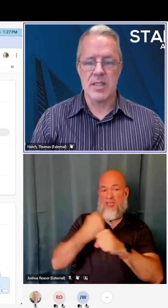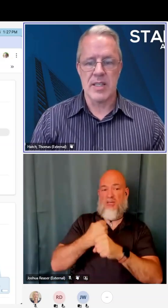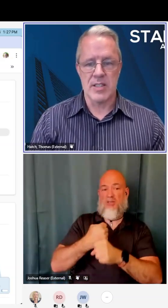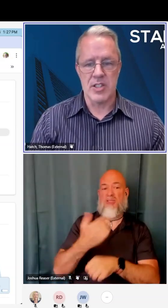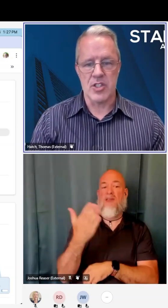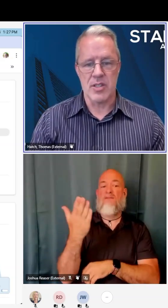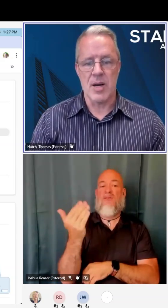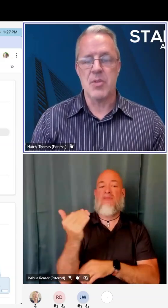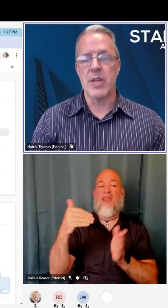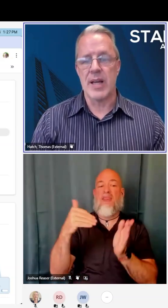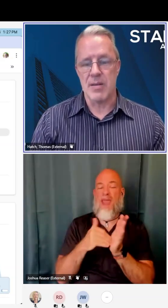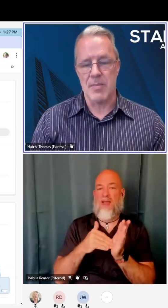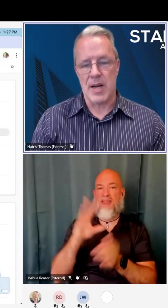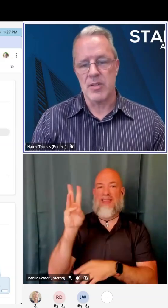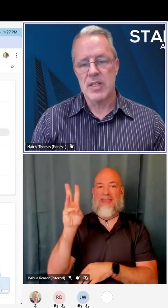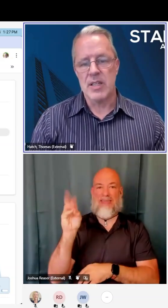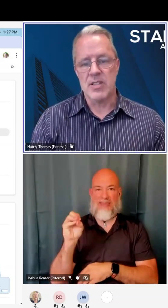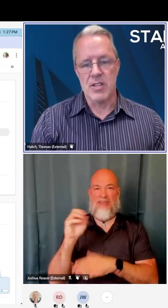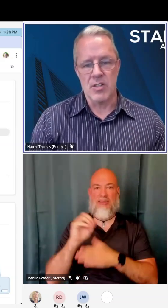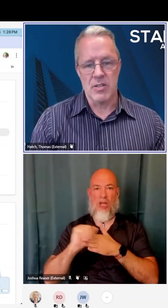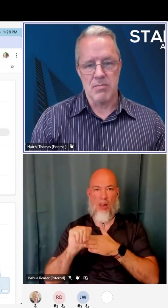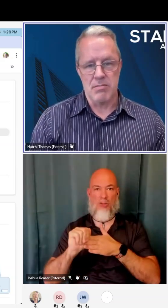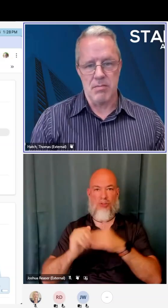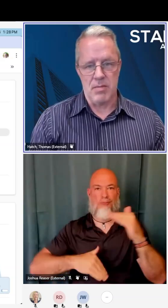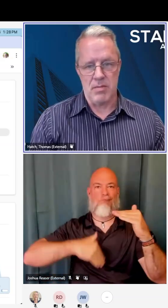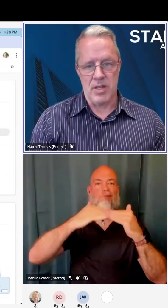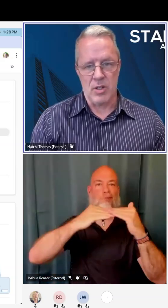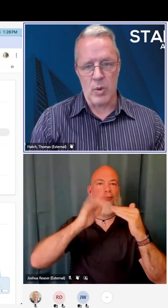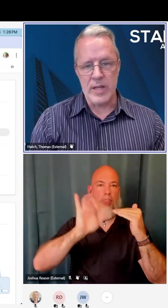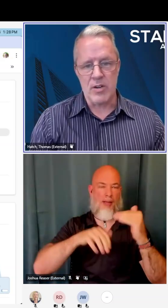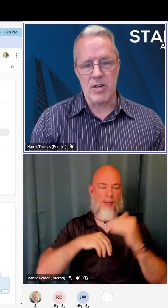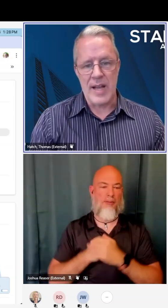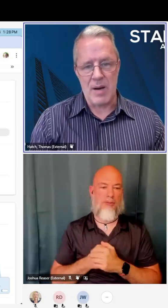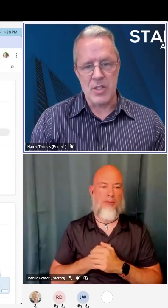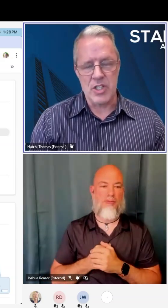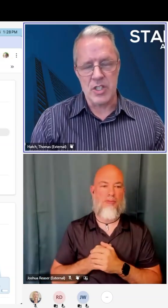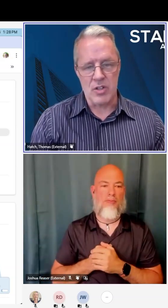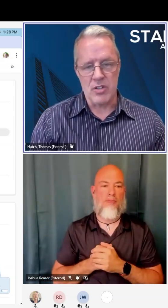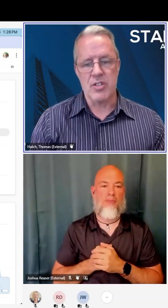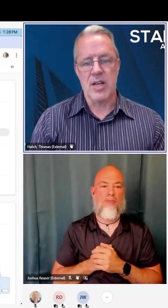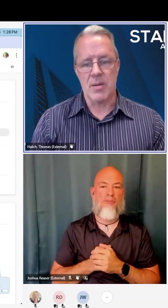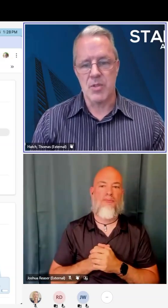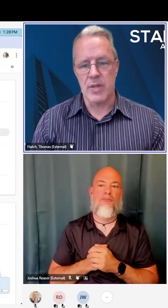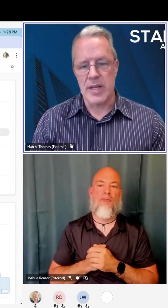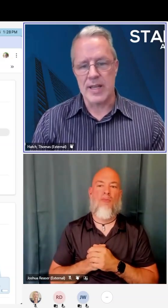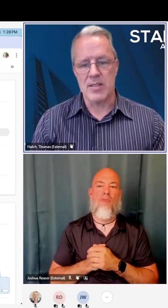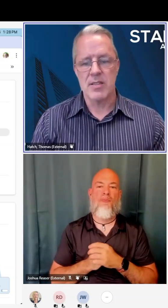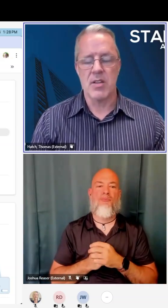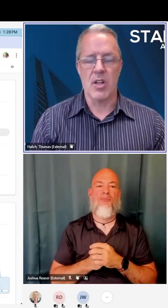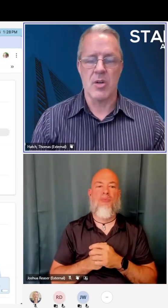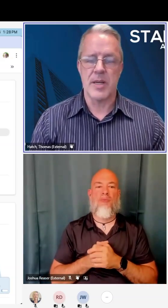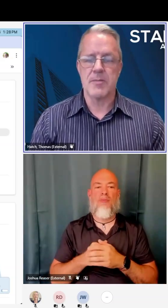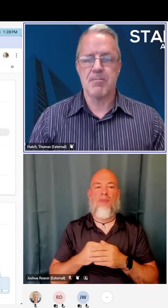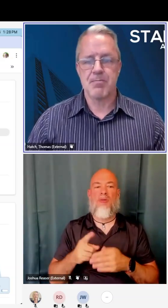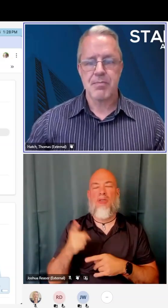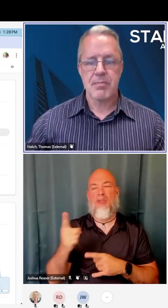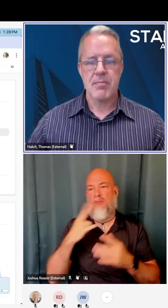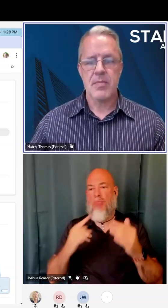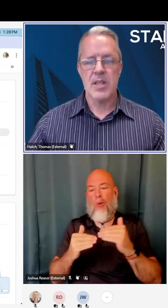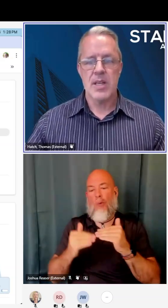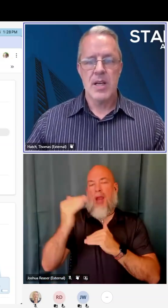$15,060 in addition, up to that amount. It's either the greater of how much he earns up to that dollar